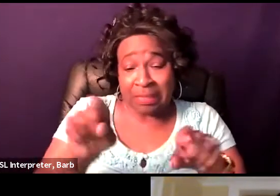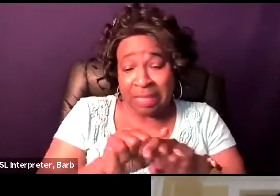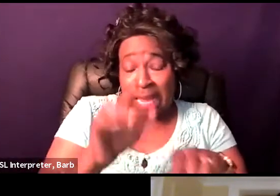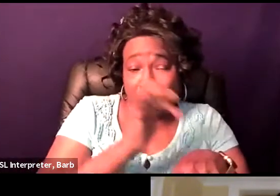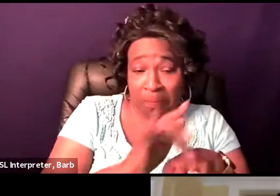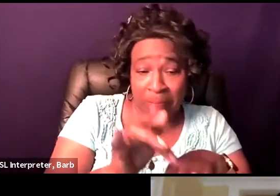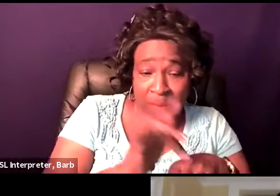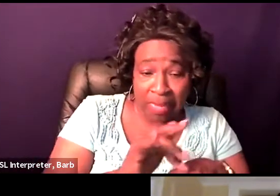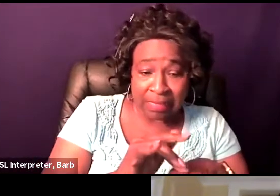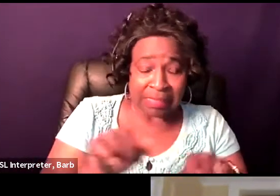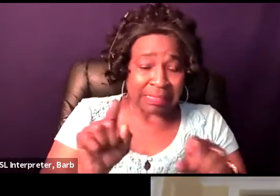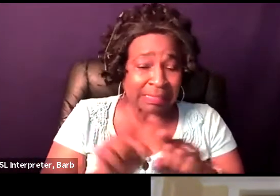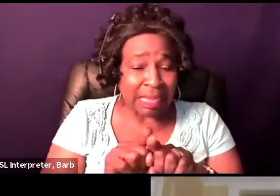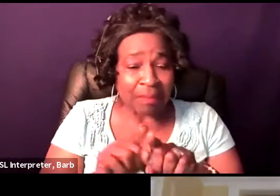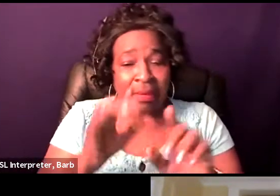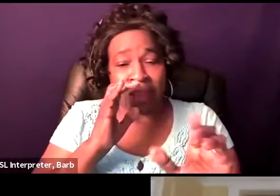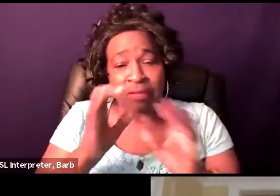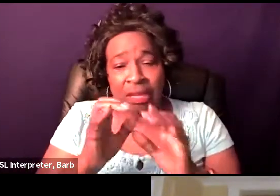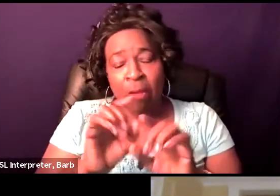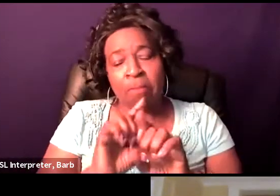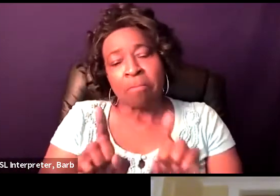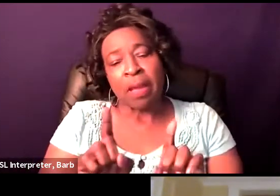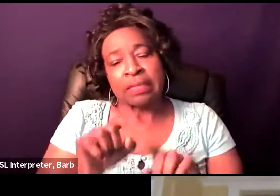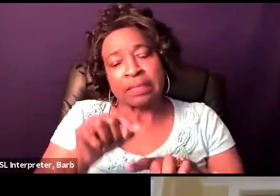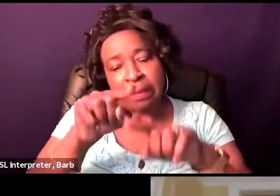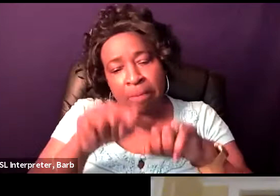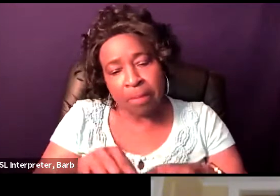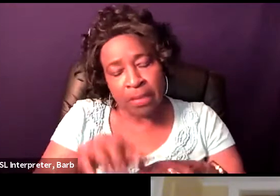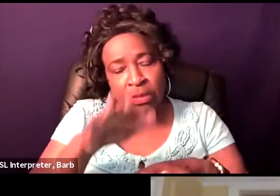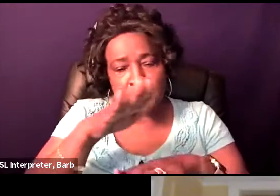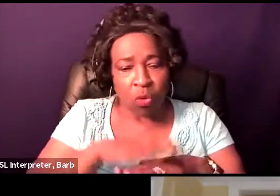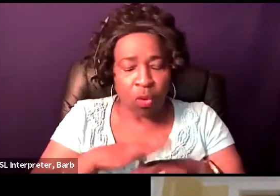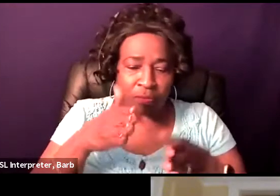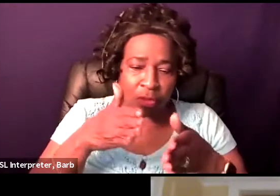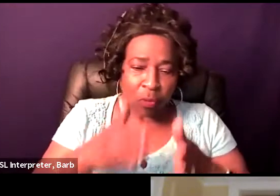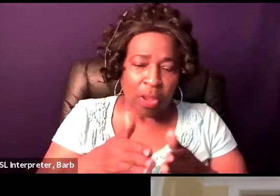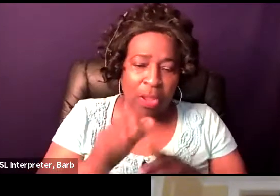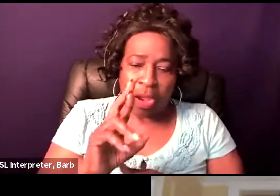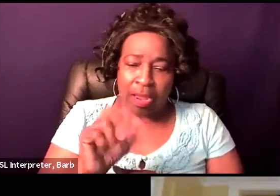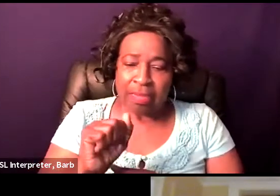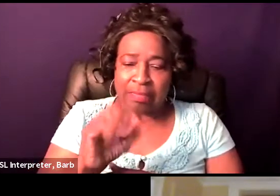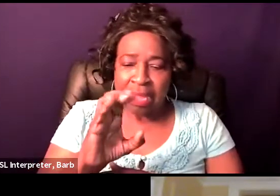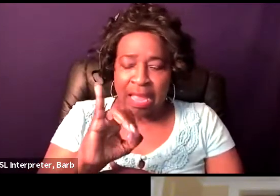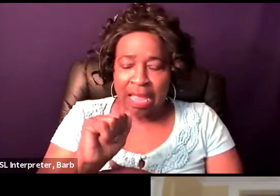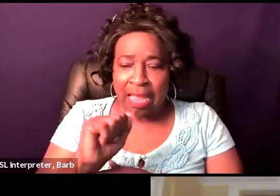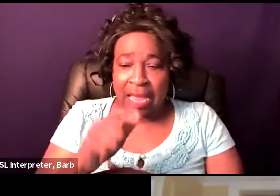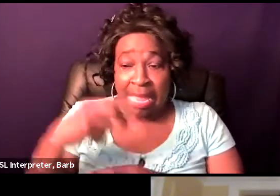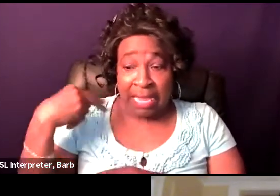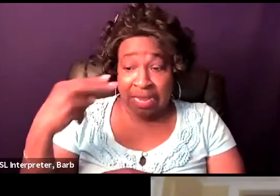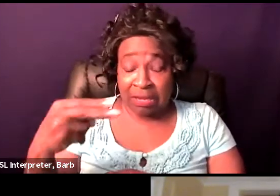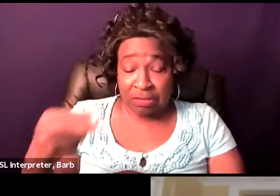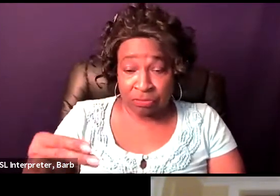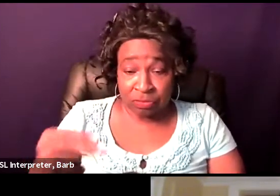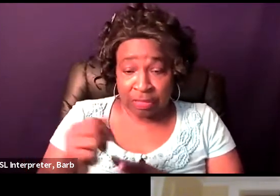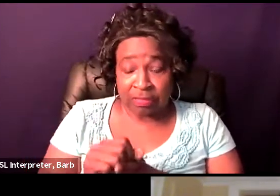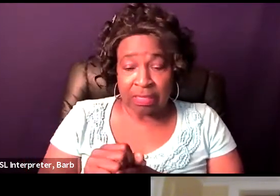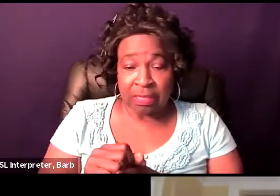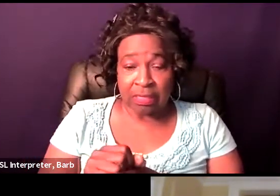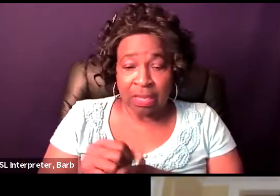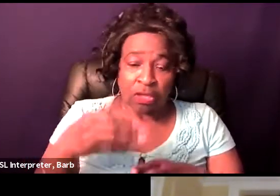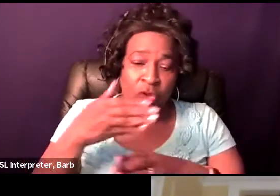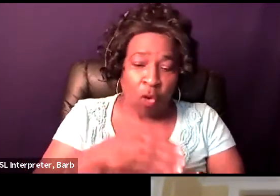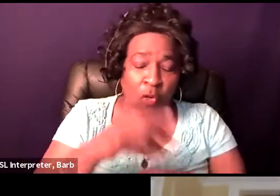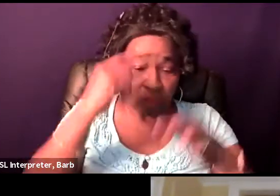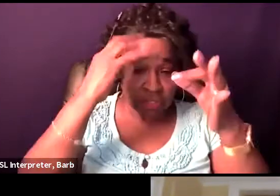even be in the same conversation, but depending on the way that racial history has overdetermined